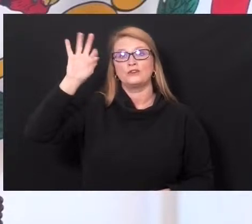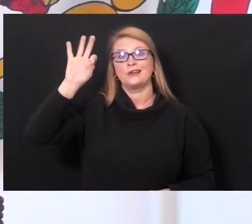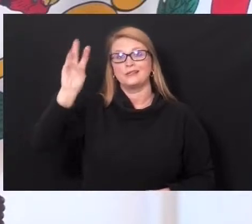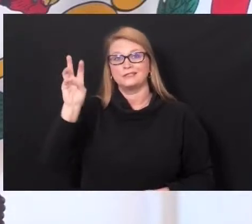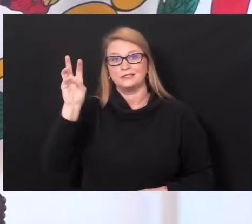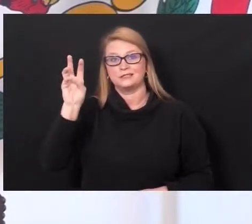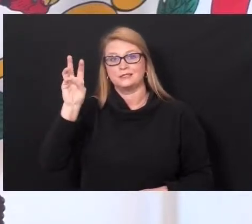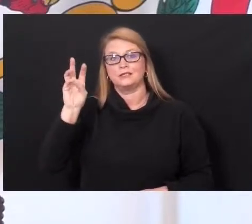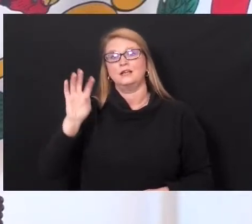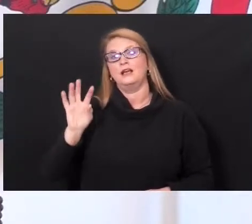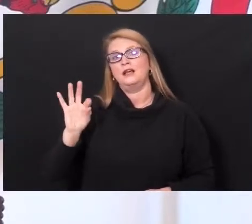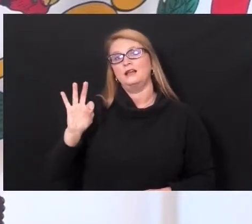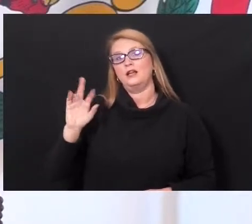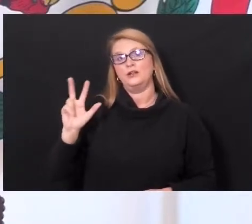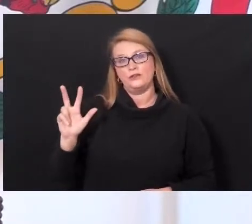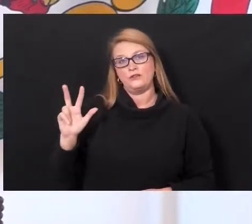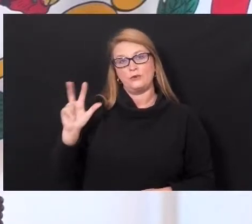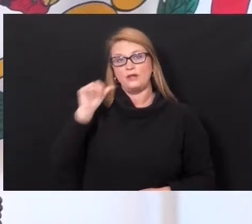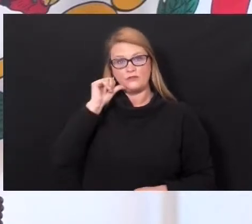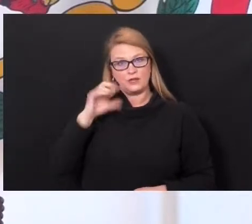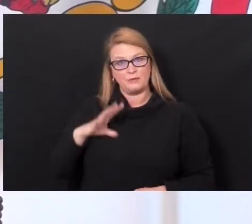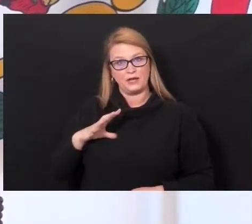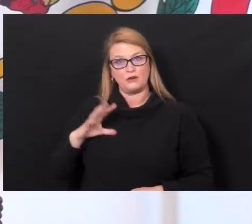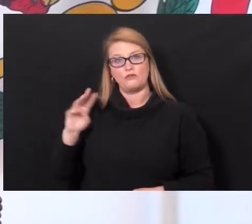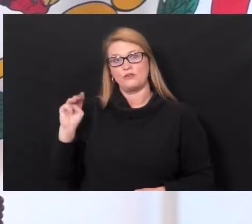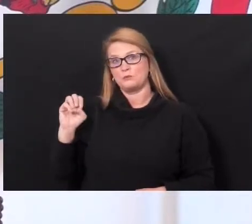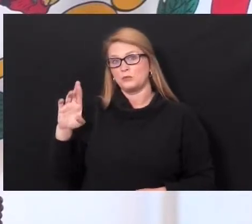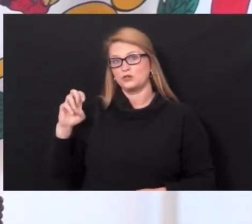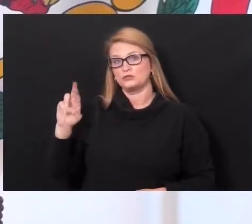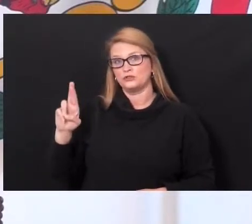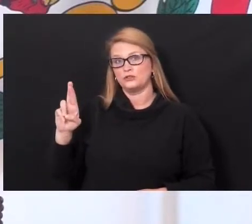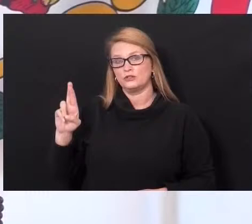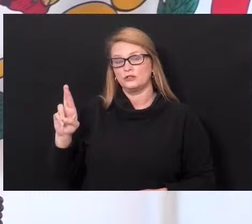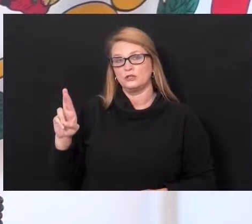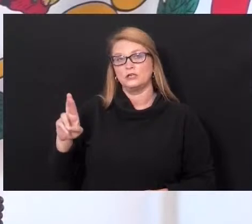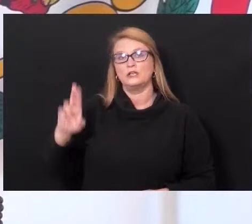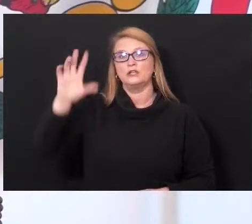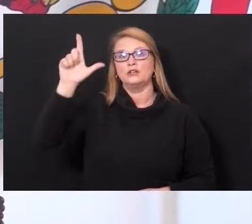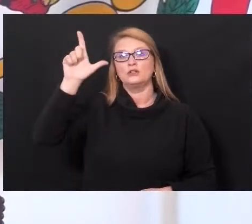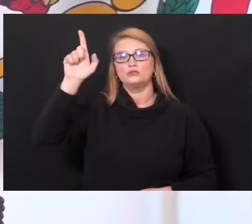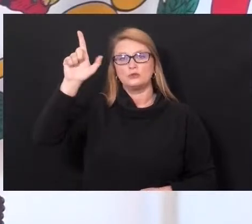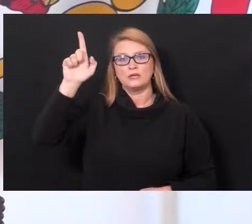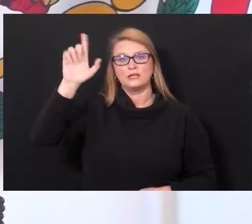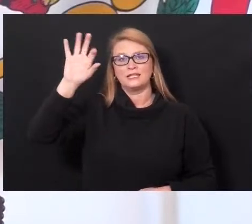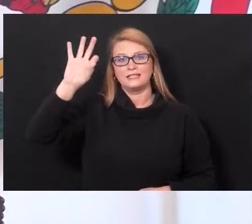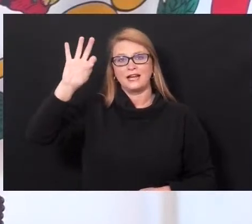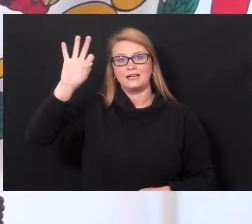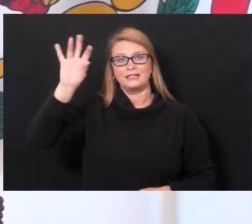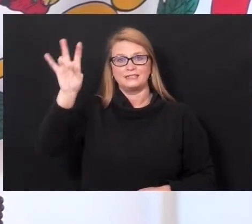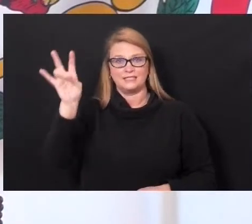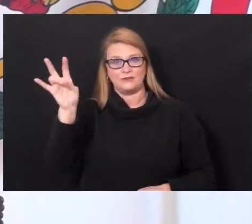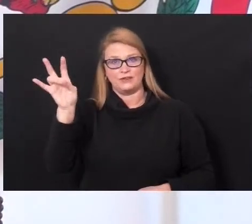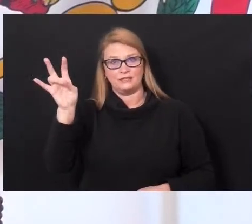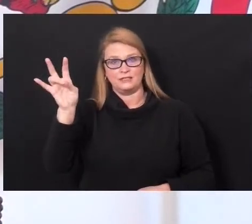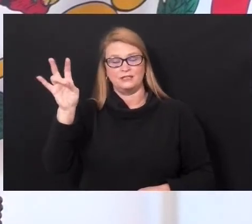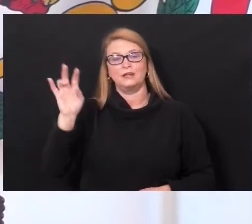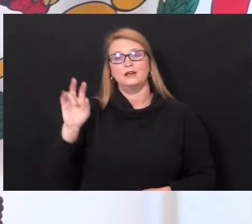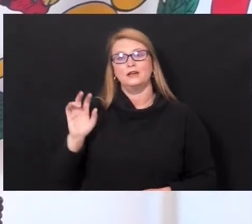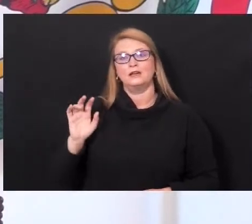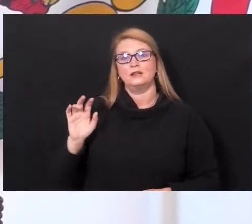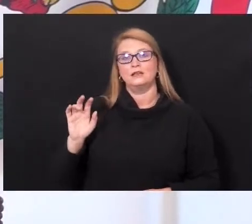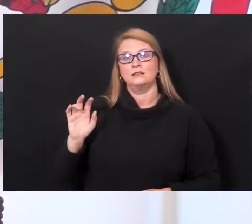196th death is a 93-year-old female from Mercer County. Our 21st 197th death is